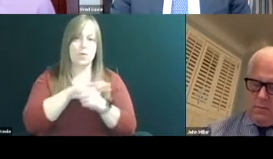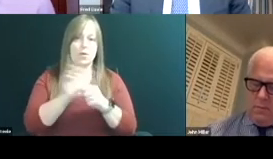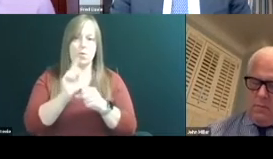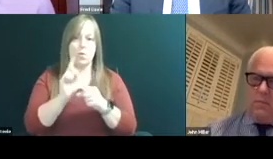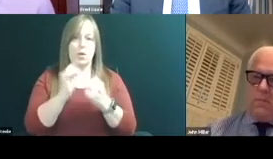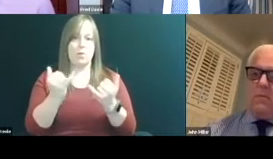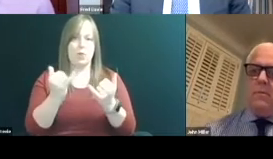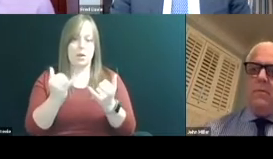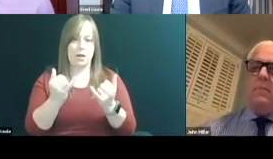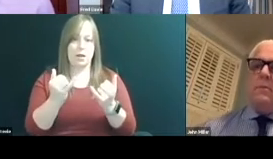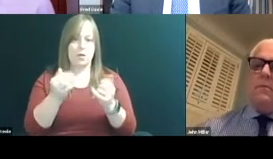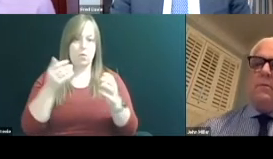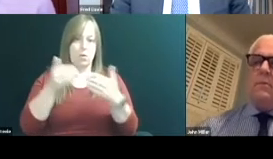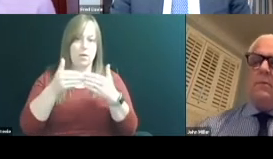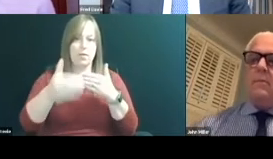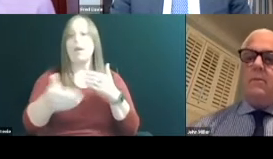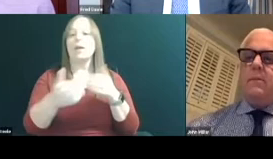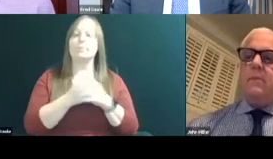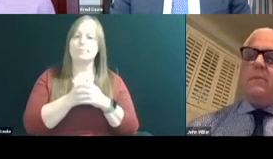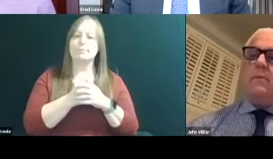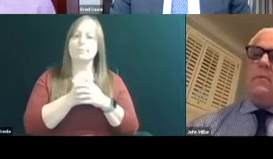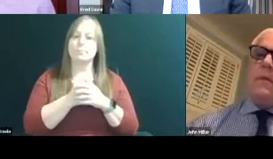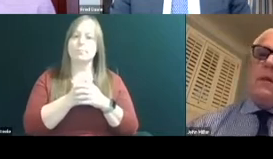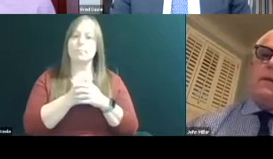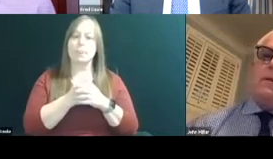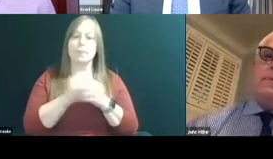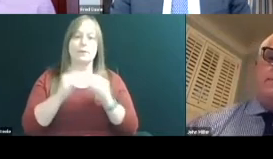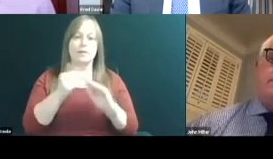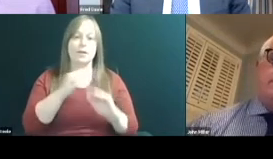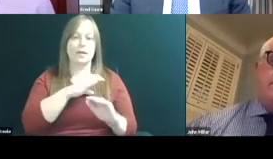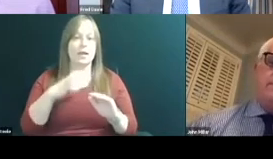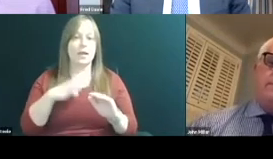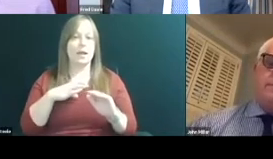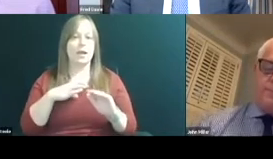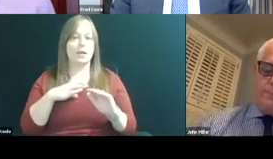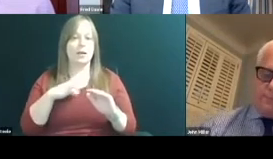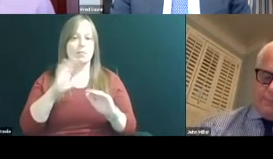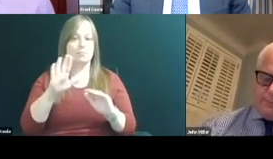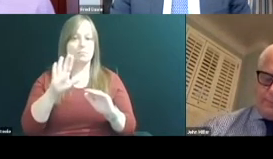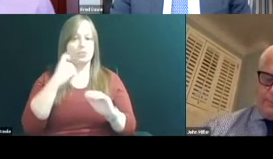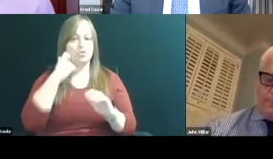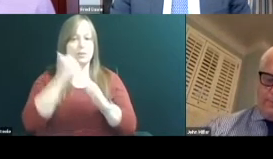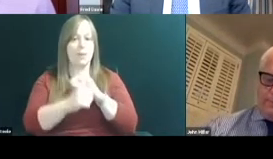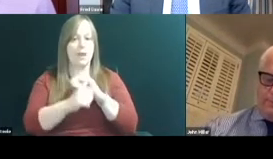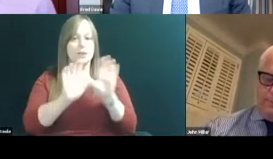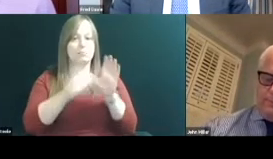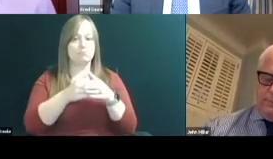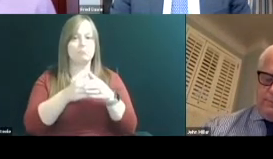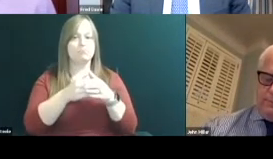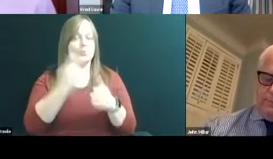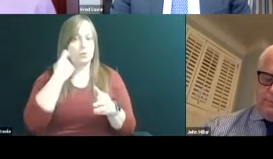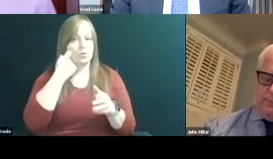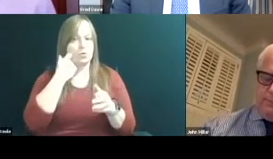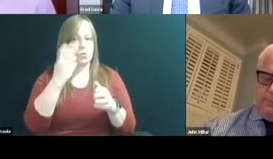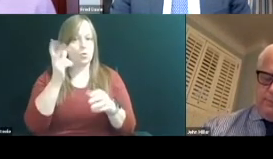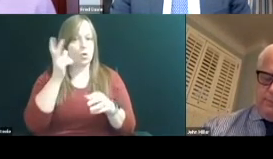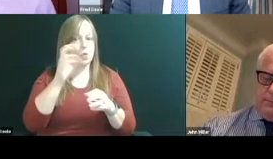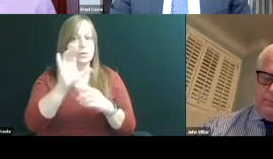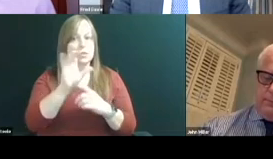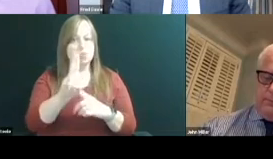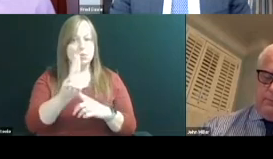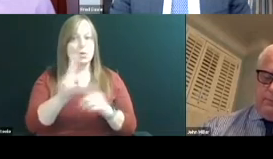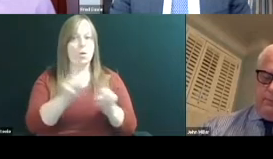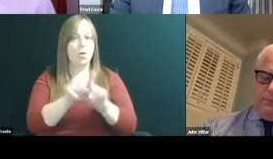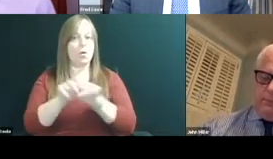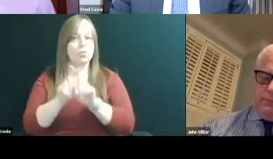stand and where they're headed. The City Council and the de Blasio administration just passed a package, but as you heard, Citizens Union has